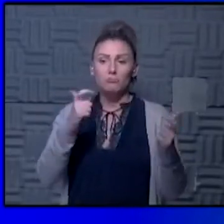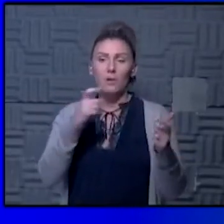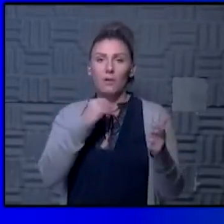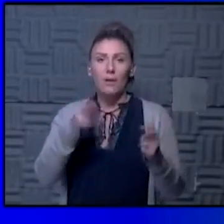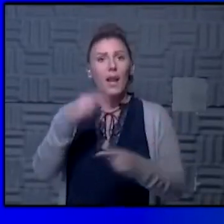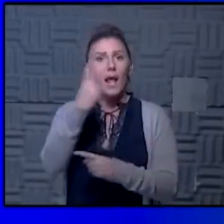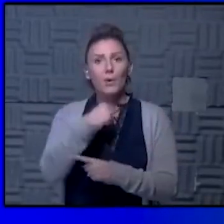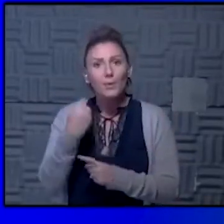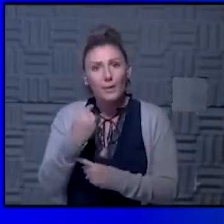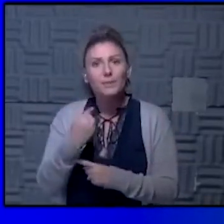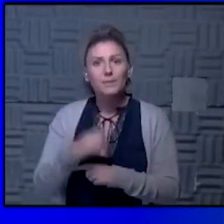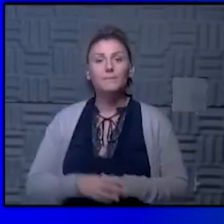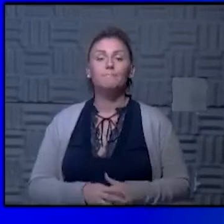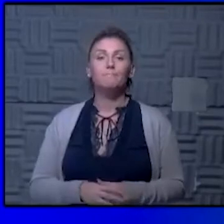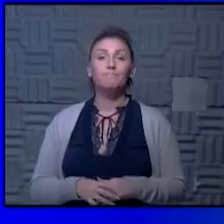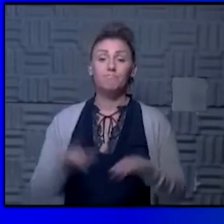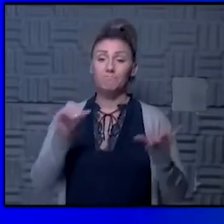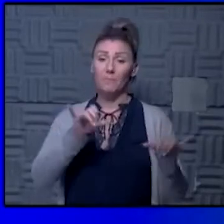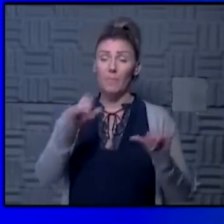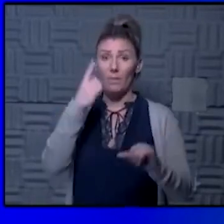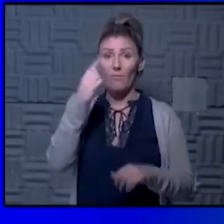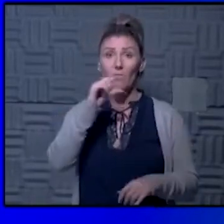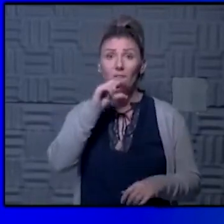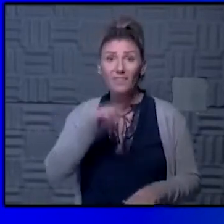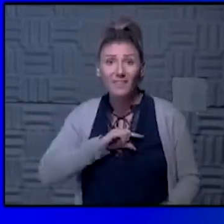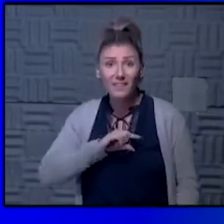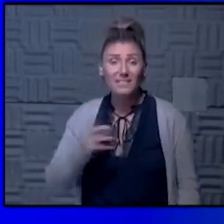risk. The same goes for Thanksgiving,